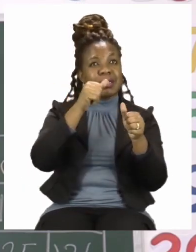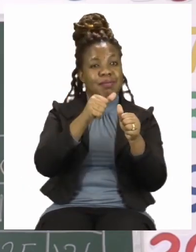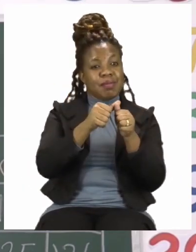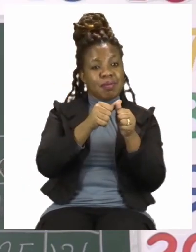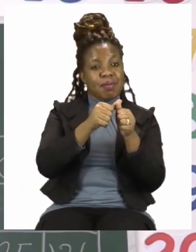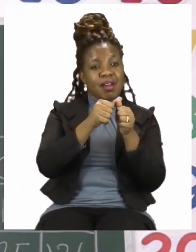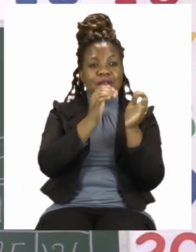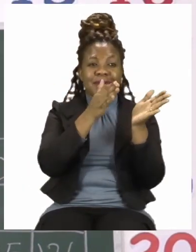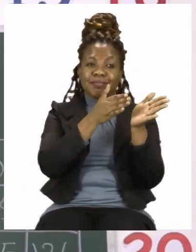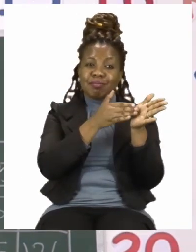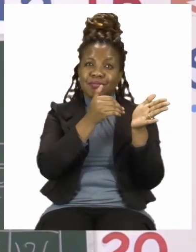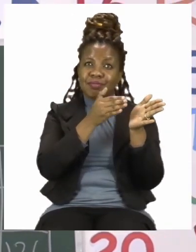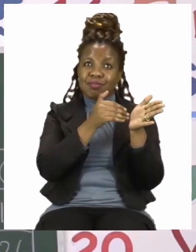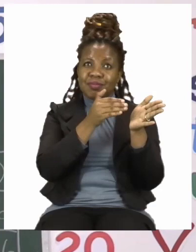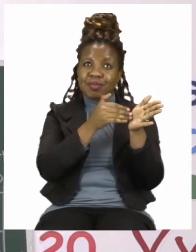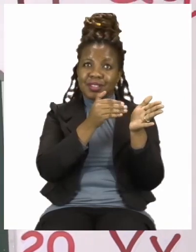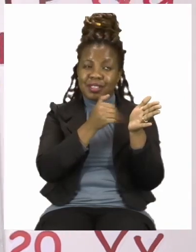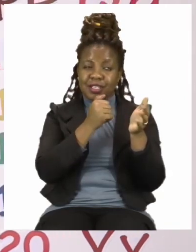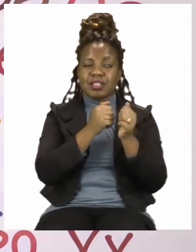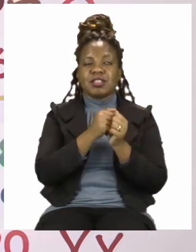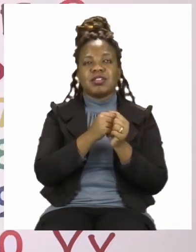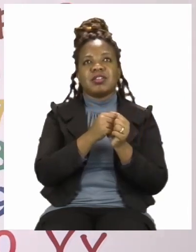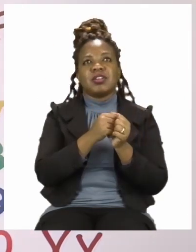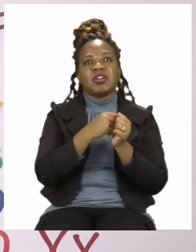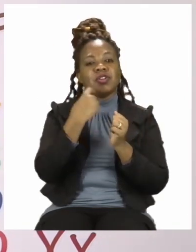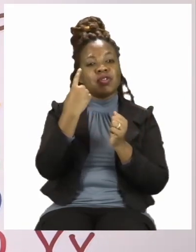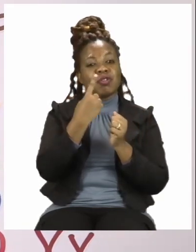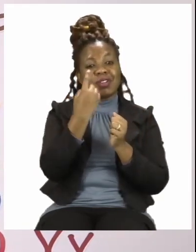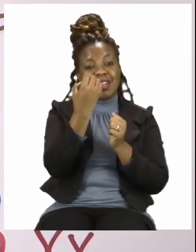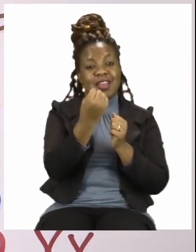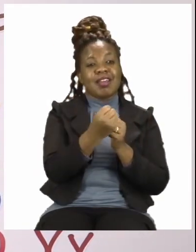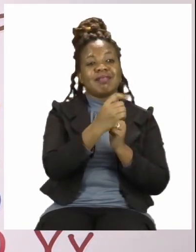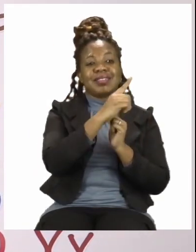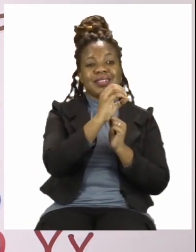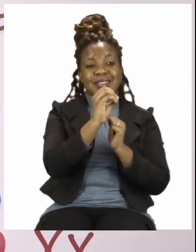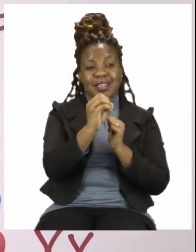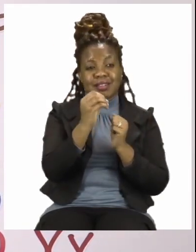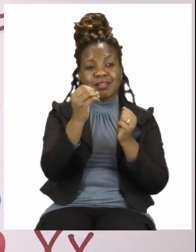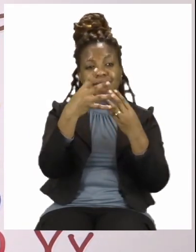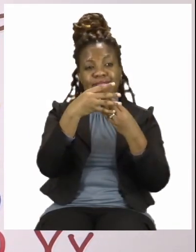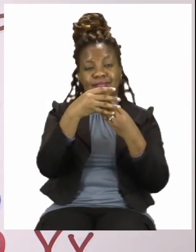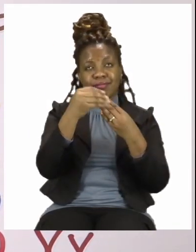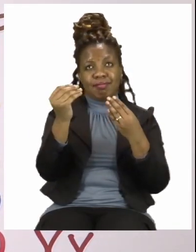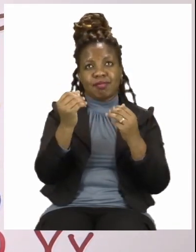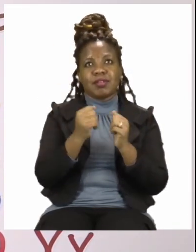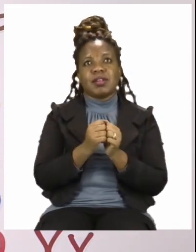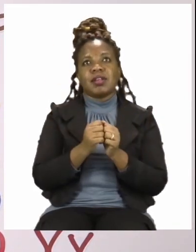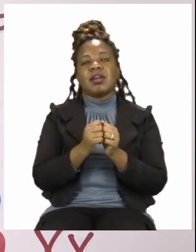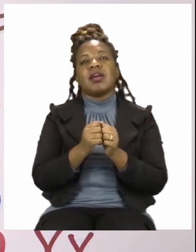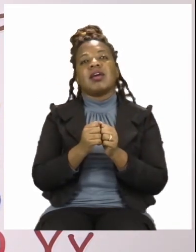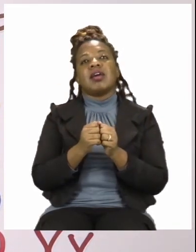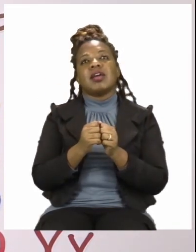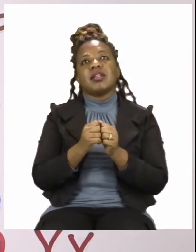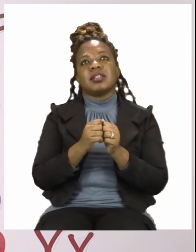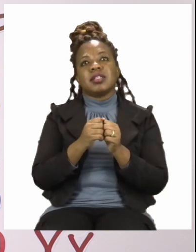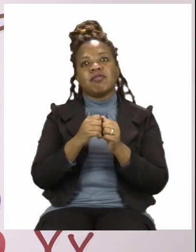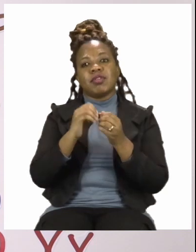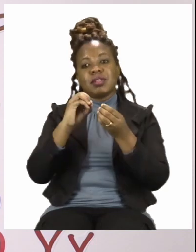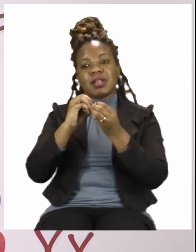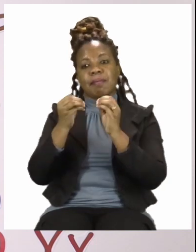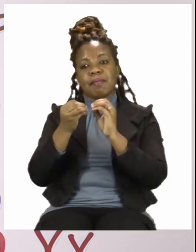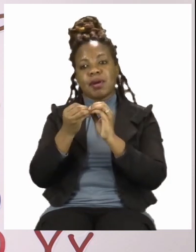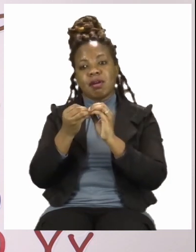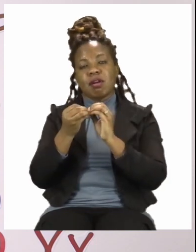change, we only have $10. And remember, for these ones, the color that we're going to be using is yellow for